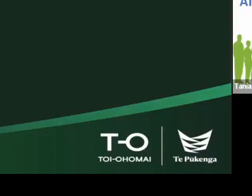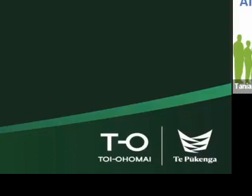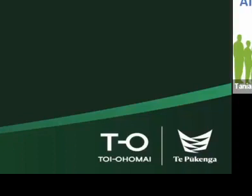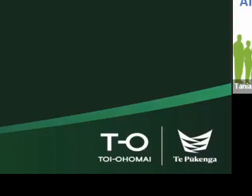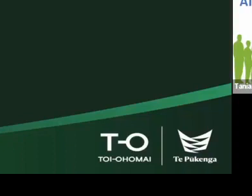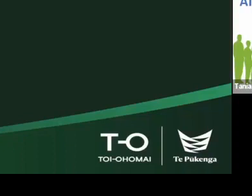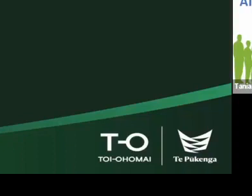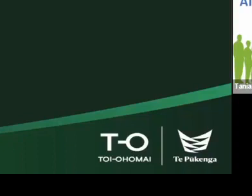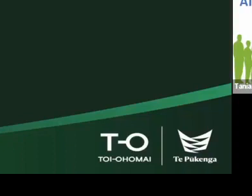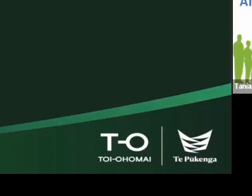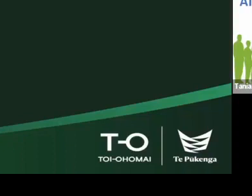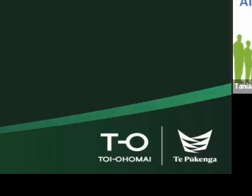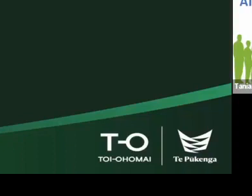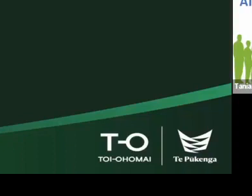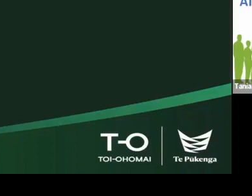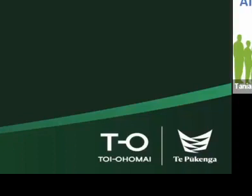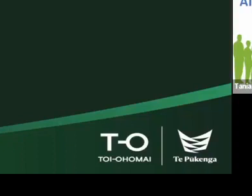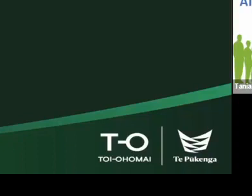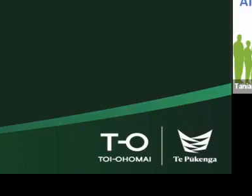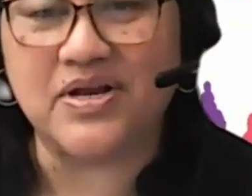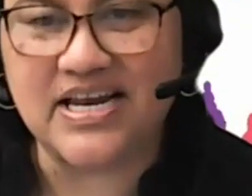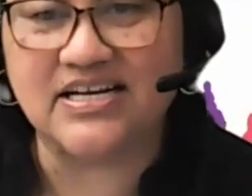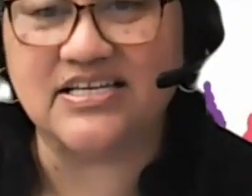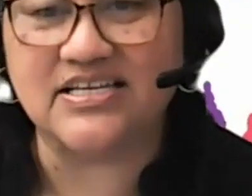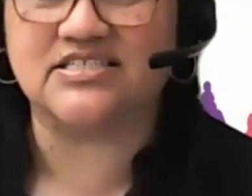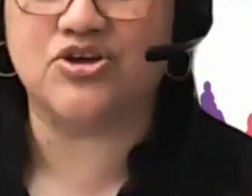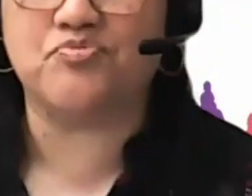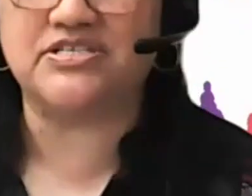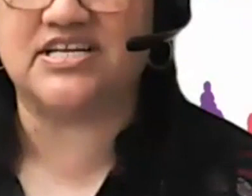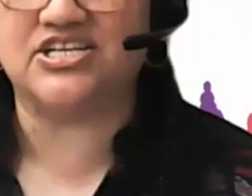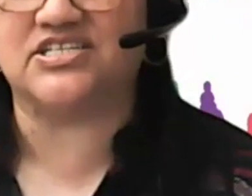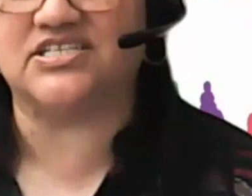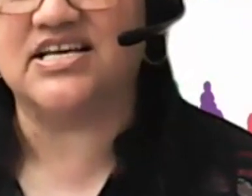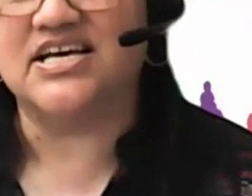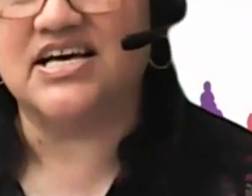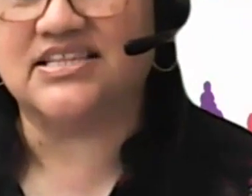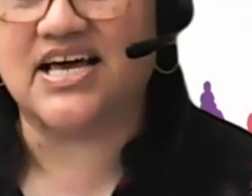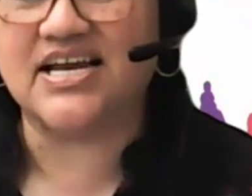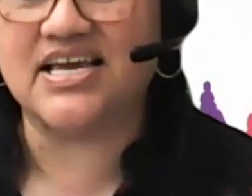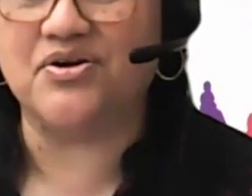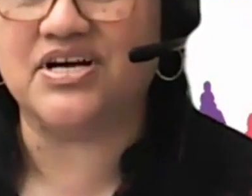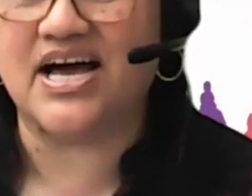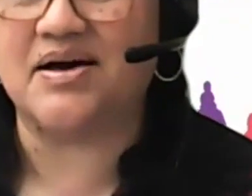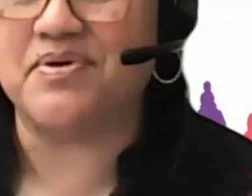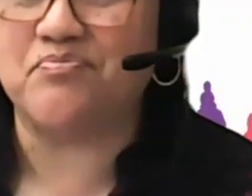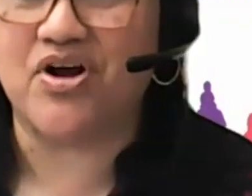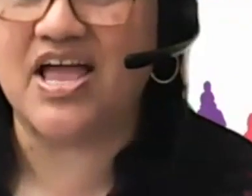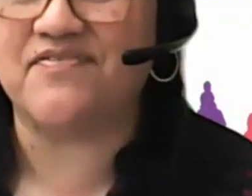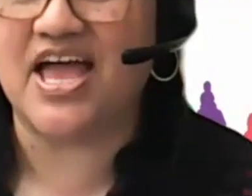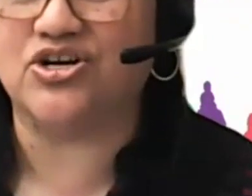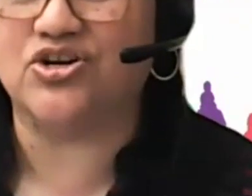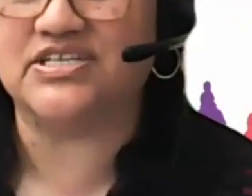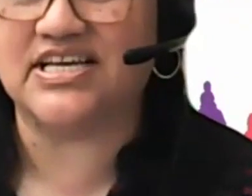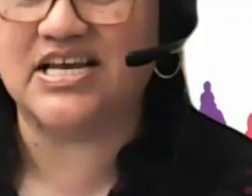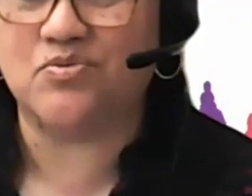Our next presenter, Justine Quensell, her presentation is Tāne-au-kaha, be